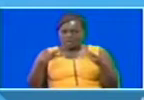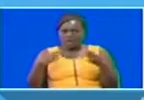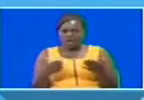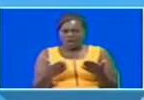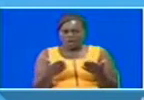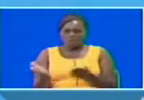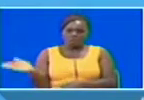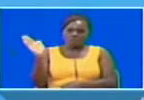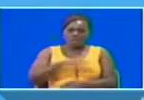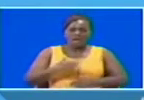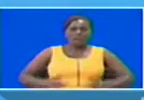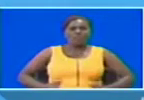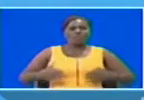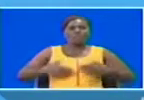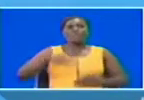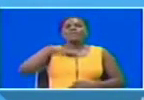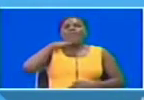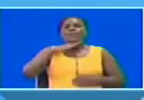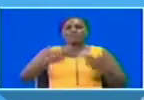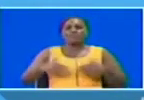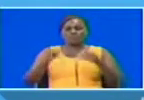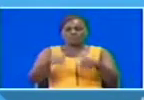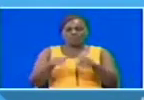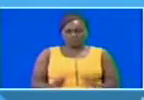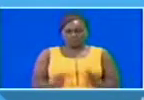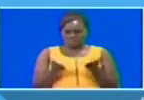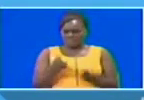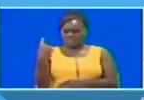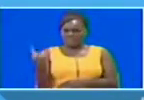of the bodies of the deceased for burial. The incident